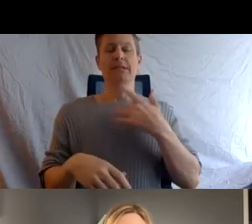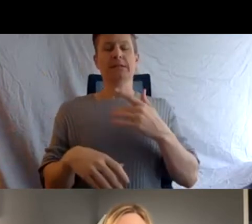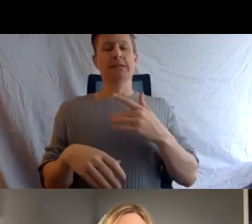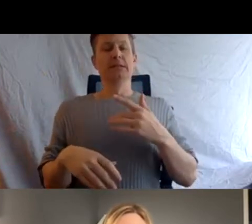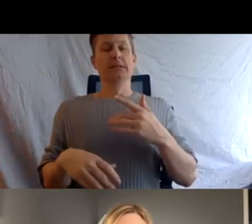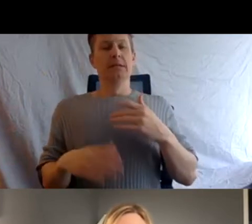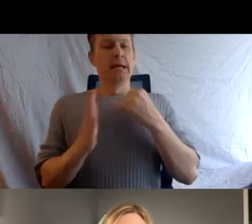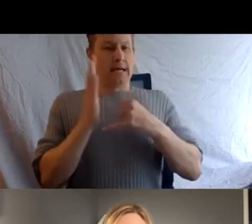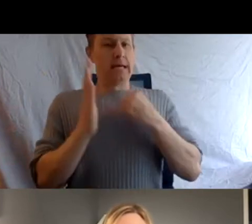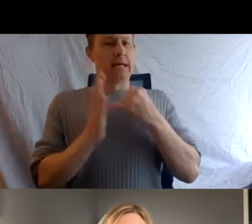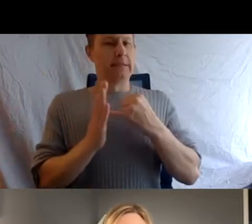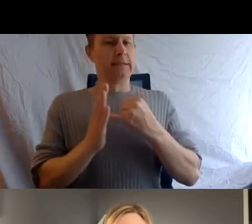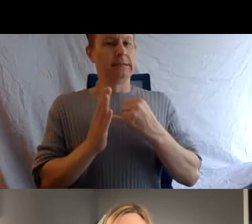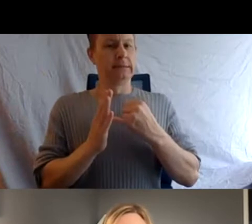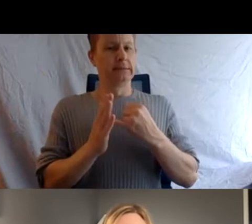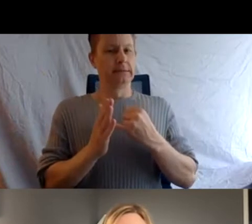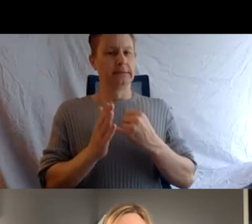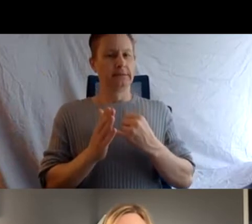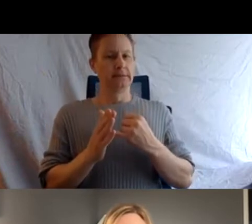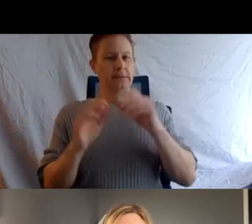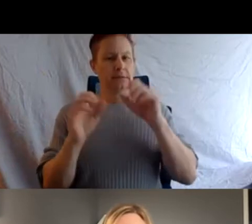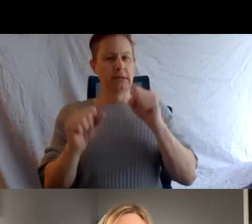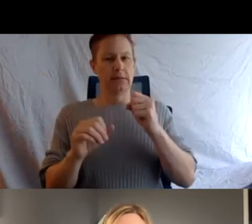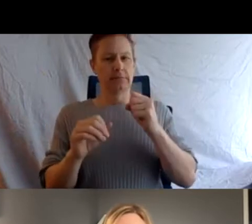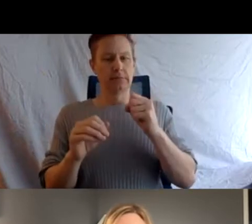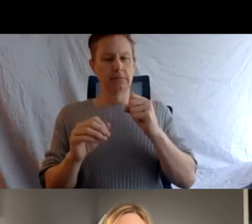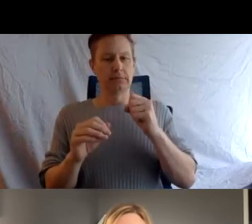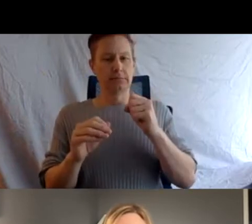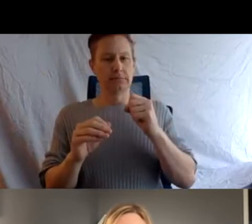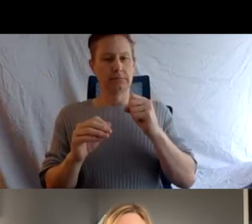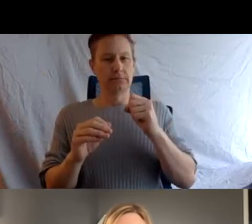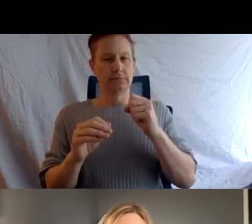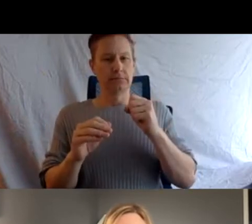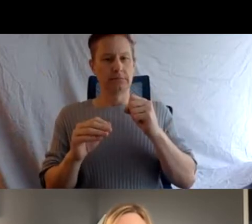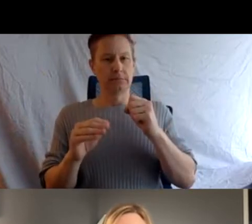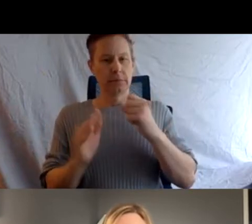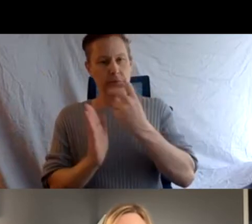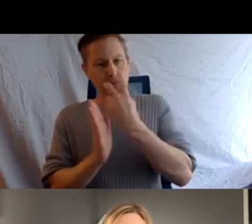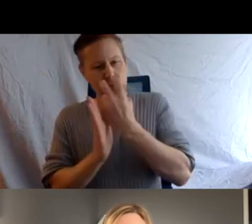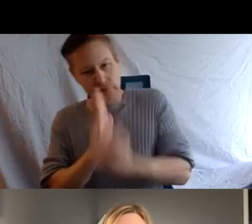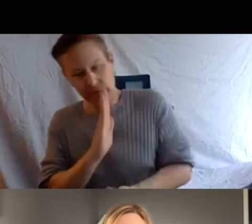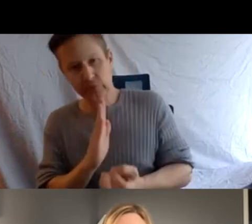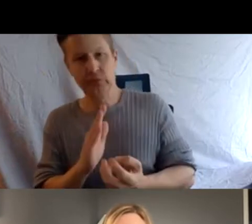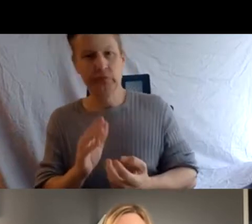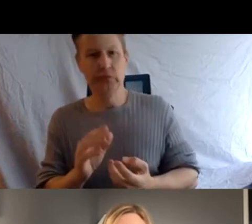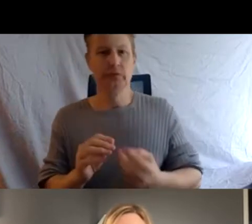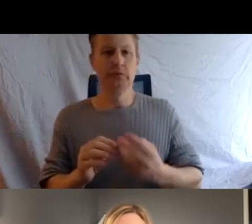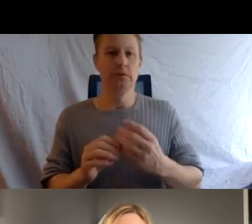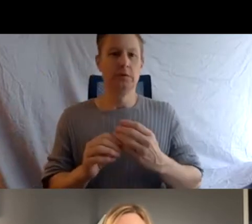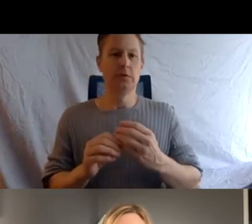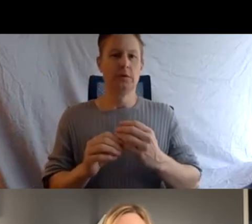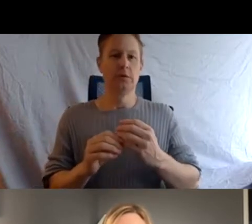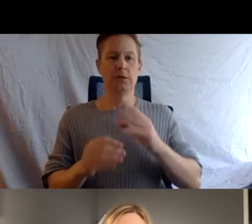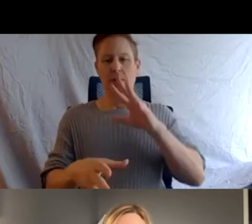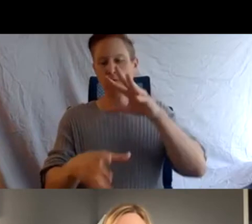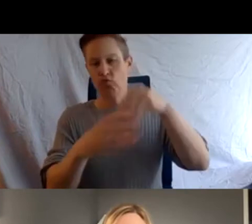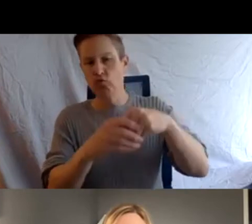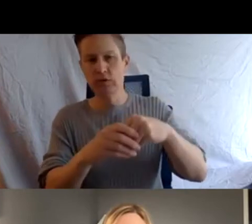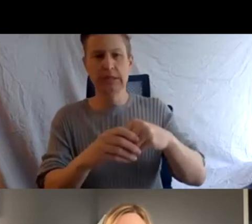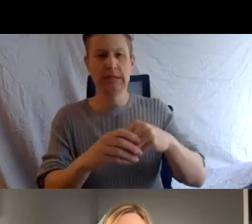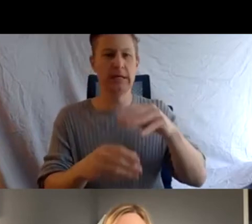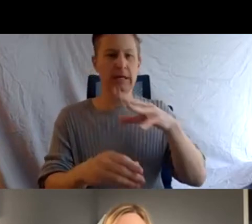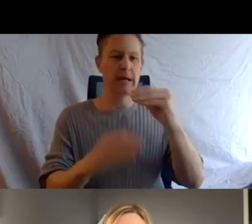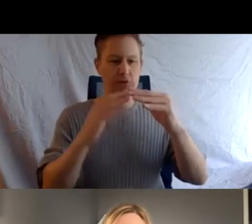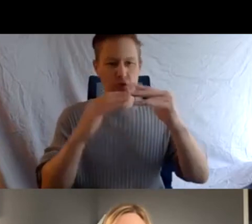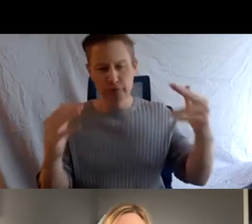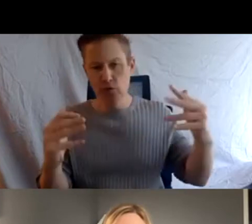a way to dive into all of it and just be as radically inclusive as you want